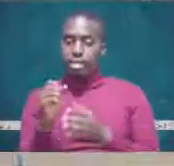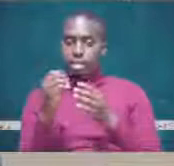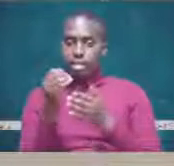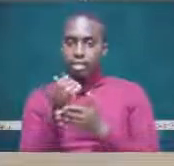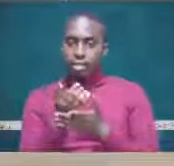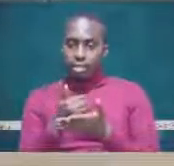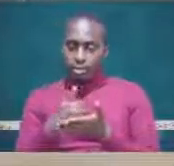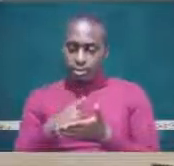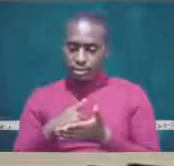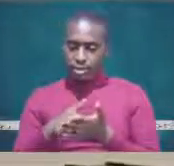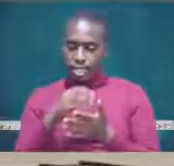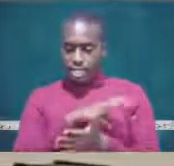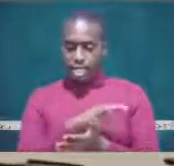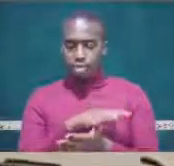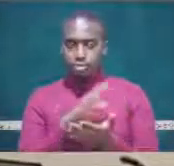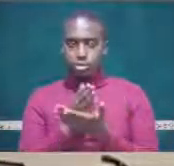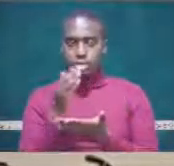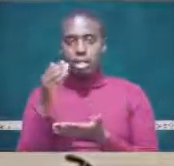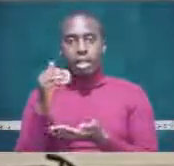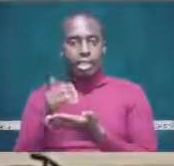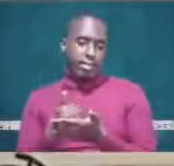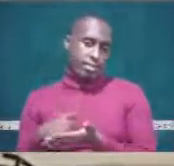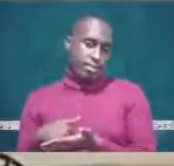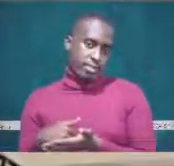the disposable income that is saved.